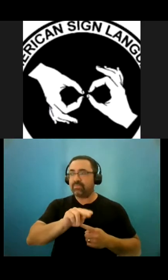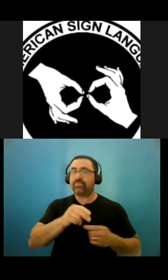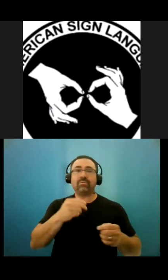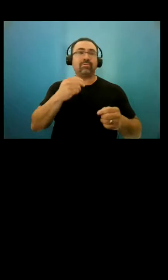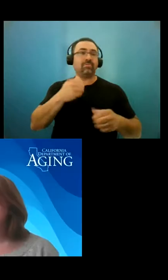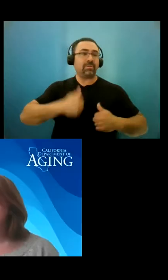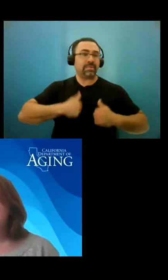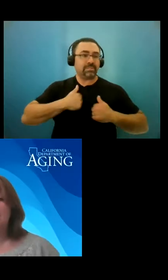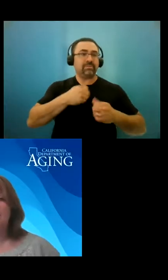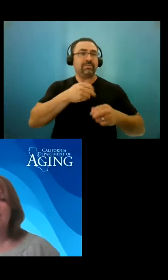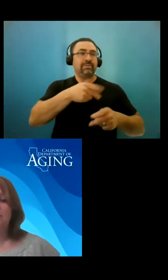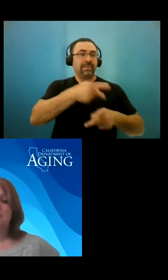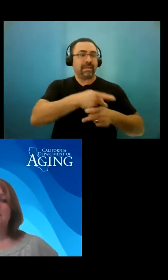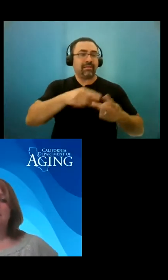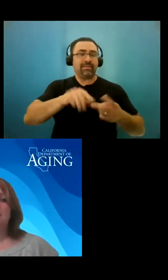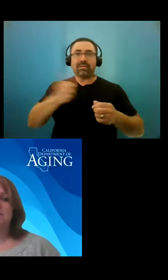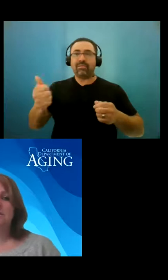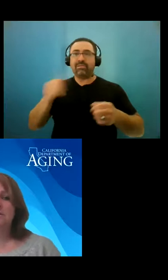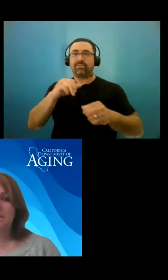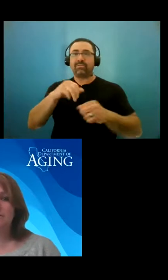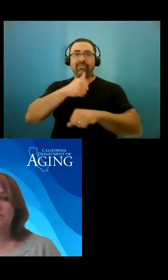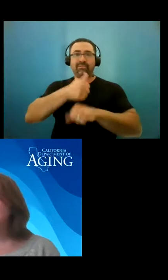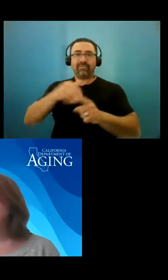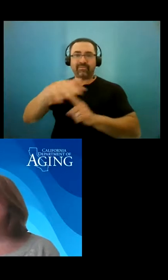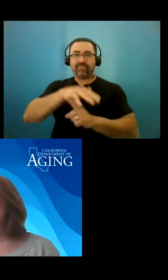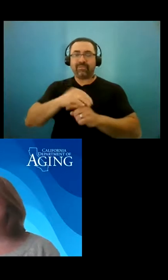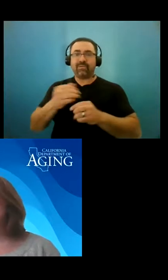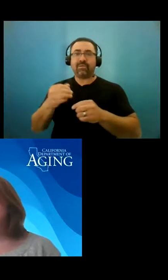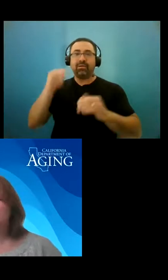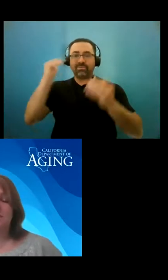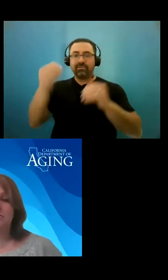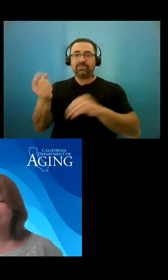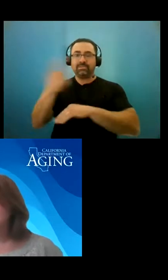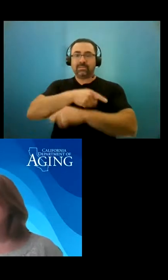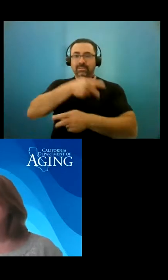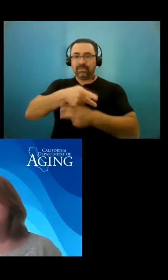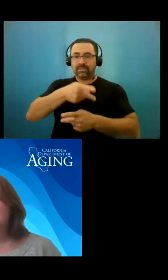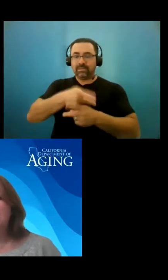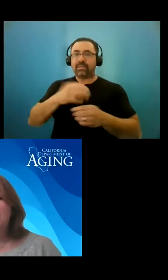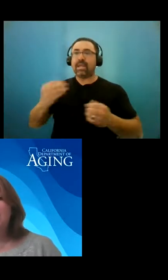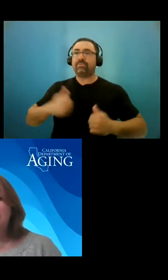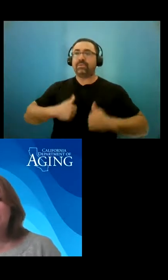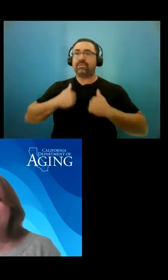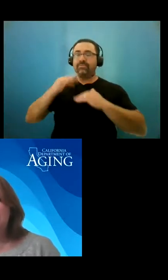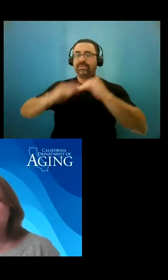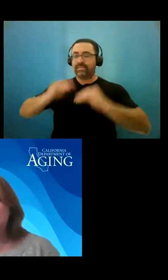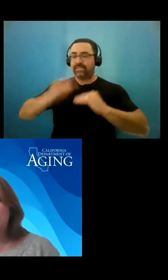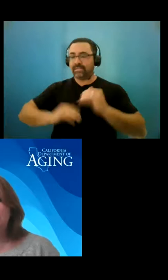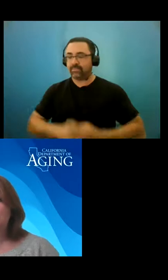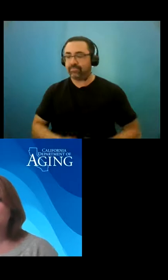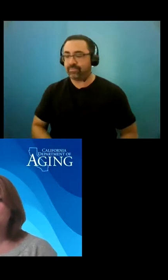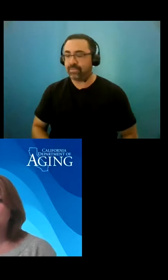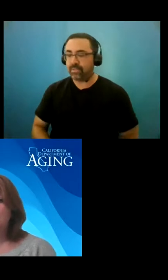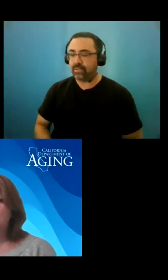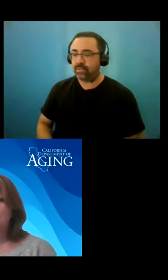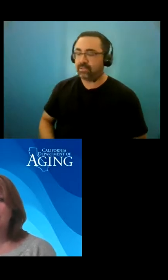care communities, and other settings such as adult day health cares or adult residential facilities. The comparison we've